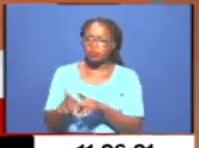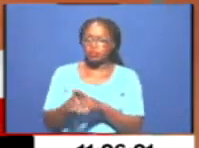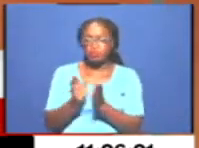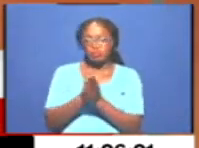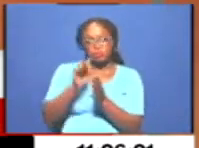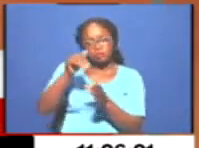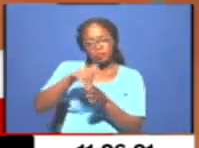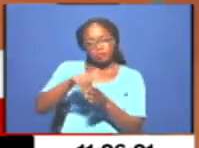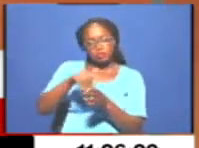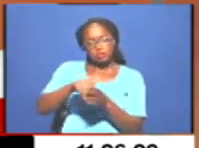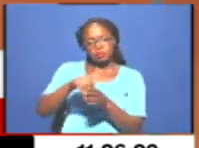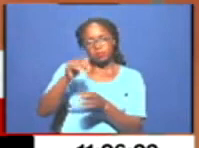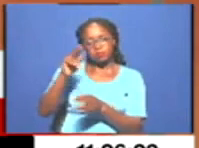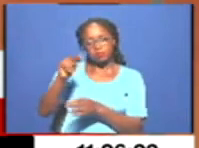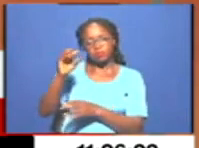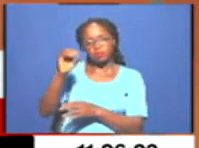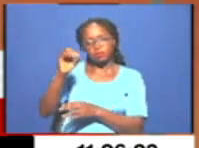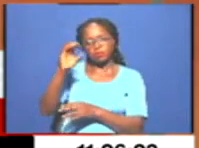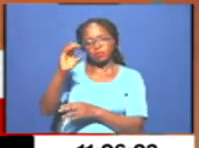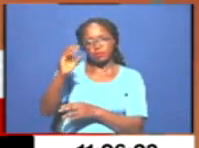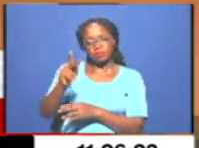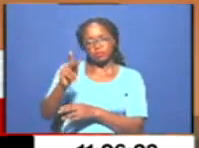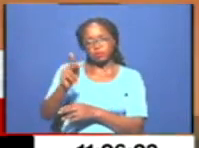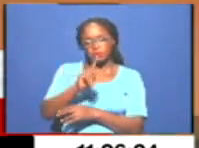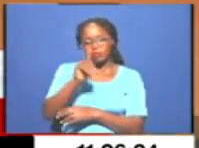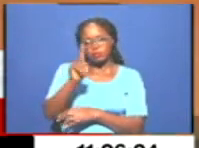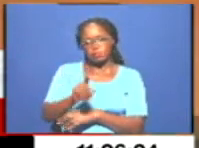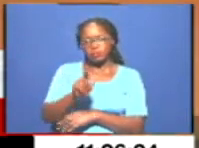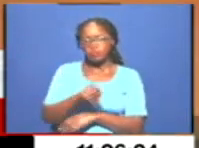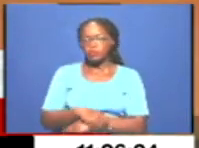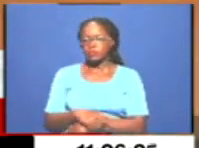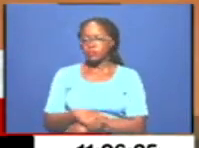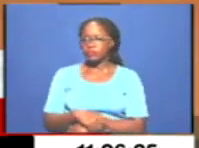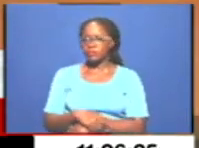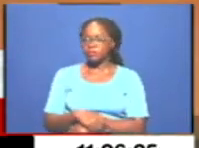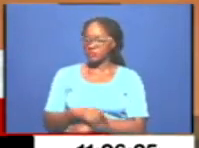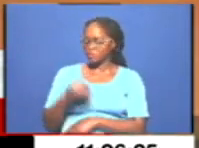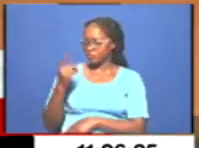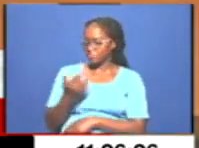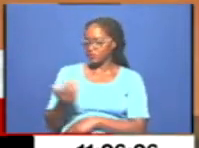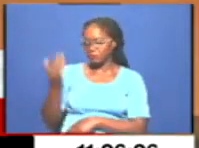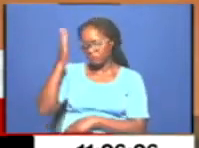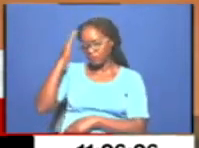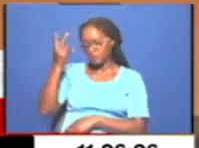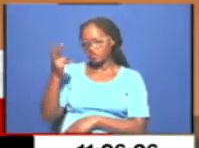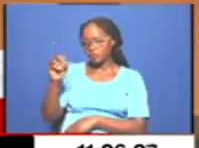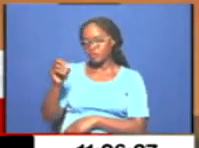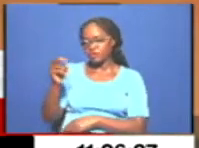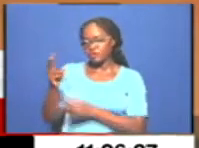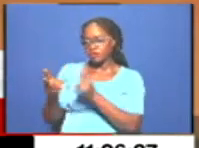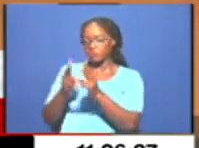the NOCK executive? One of the things we know that 2022 is a very critical